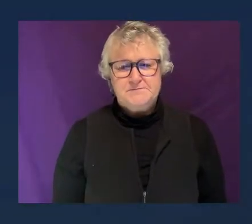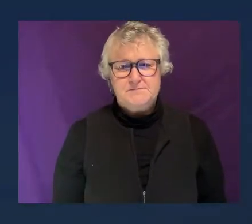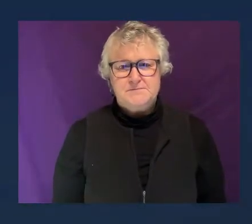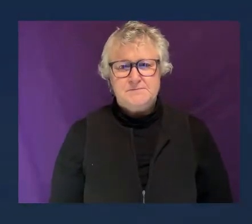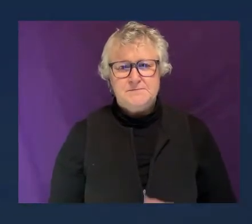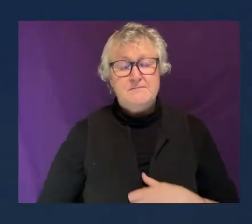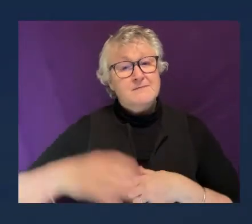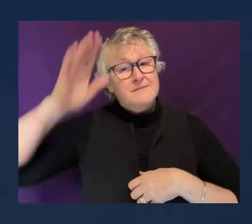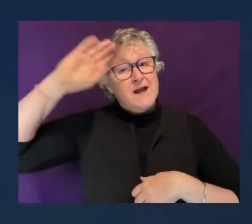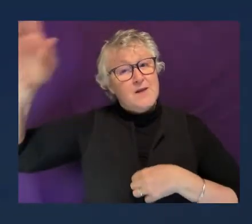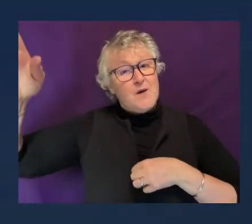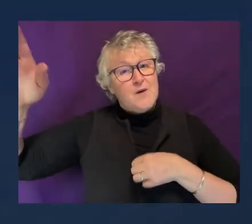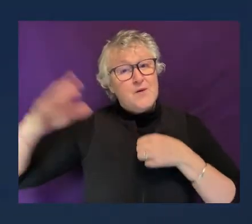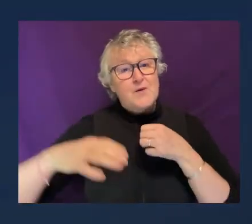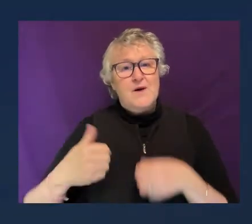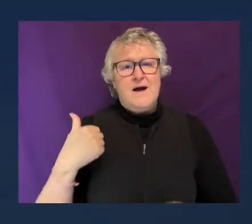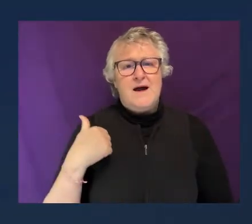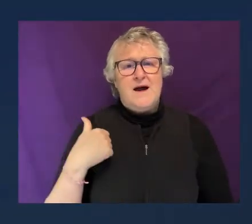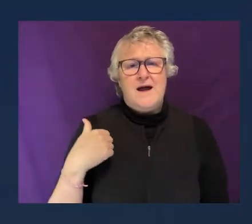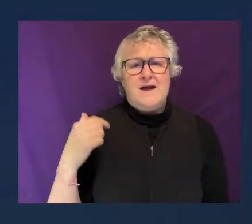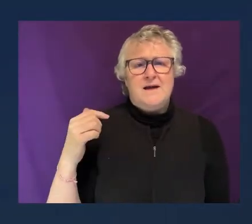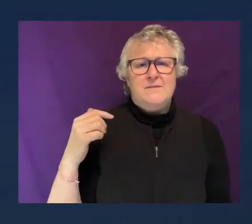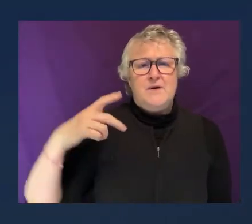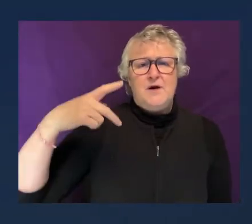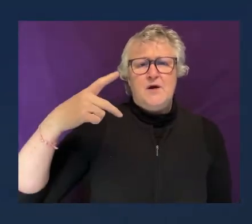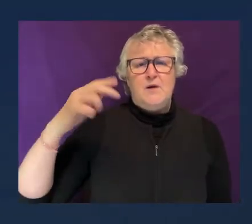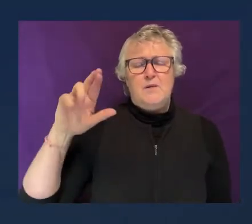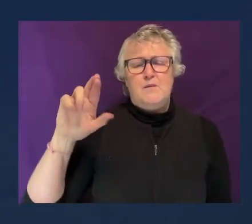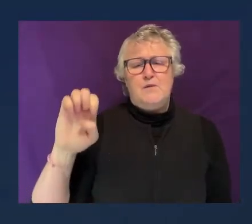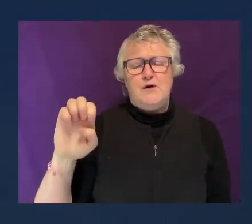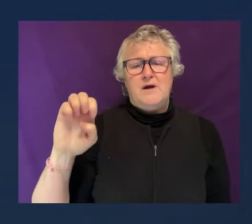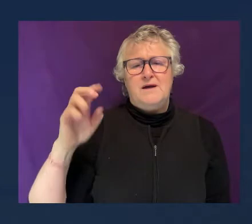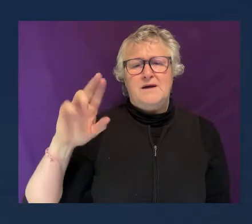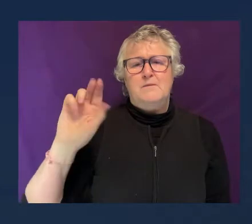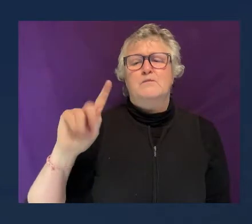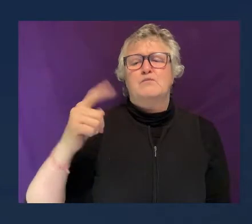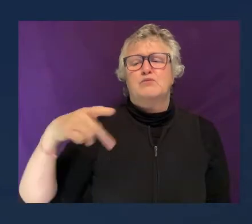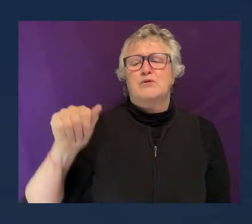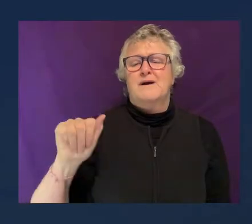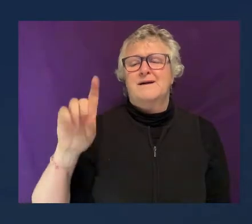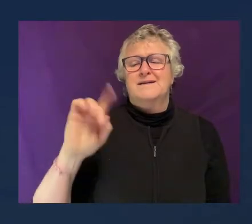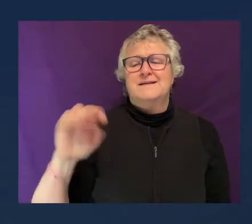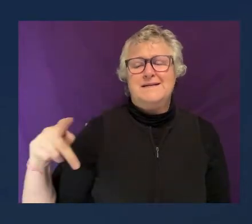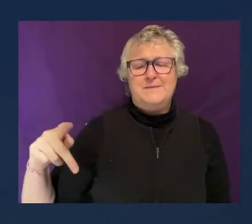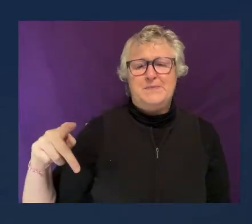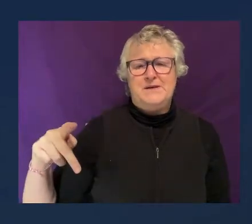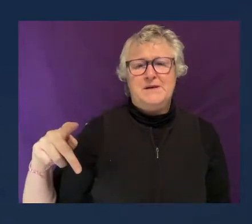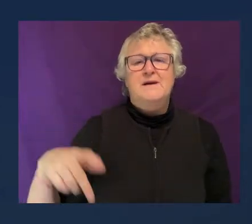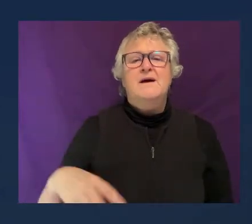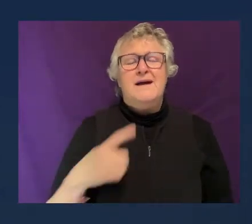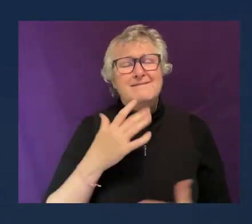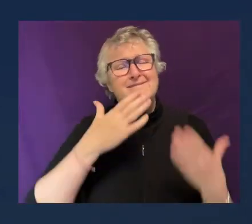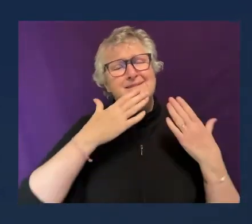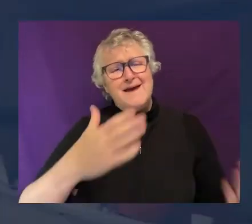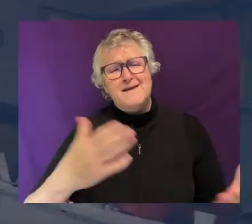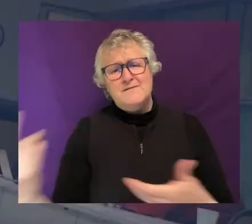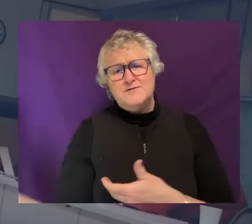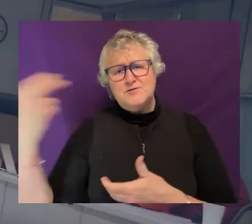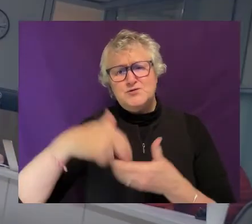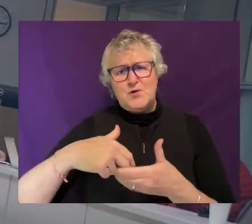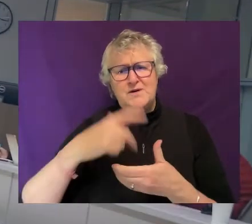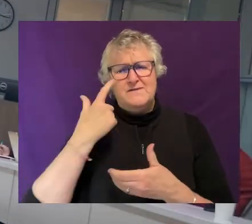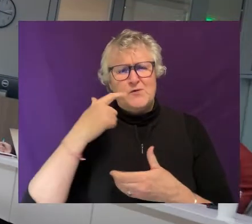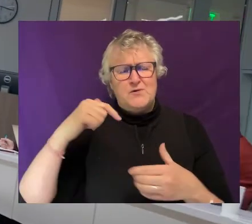Hello, I'm Pradeep Khosla, Chancellor of UC San Diego, and thank you for joining us for the 2022 Triton Leaders